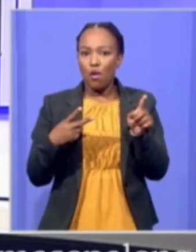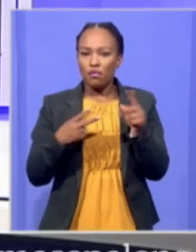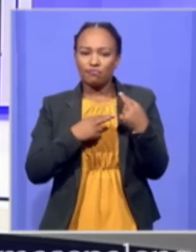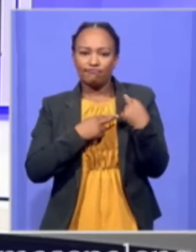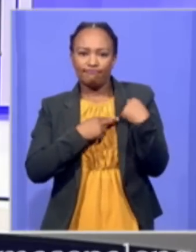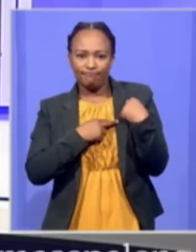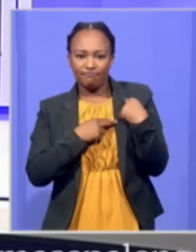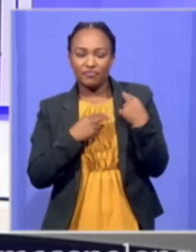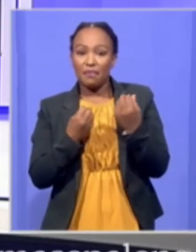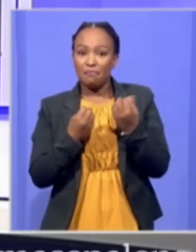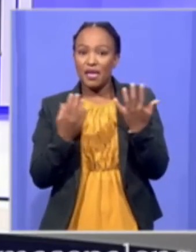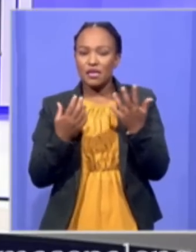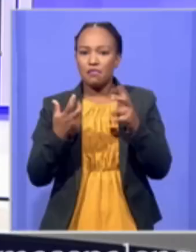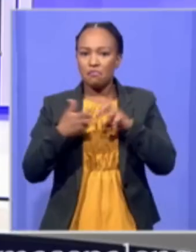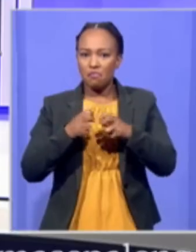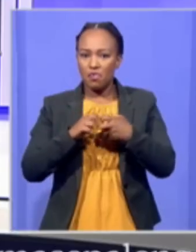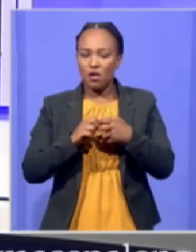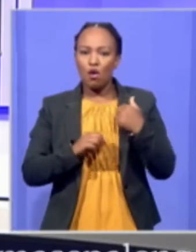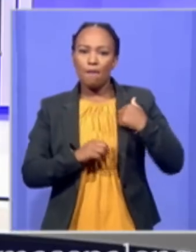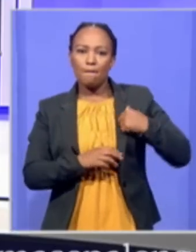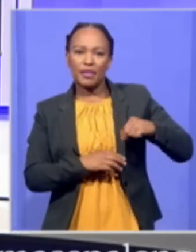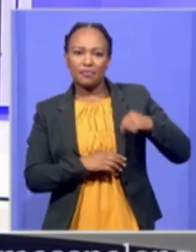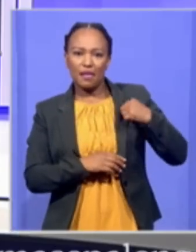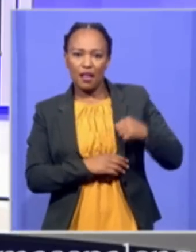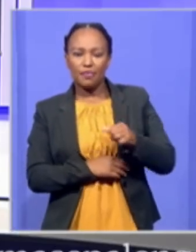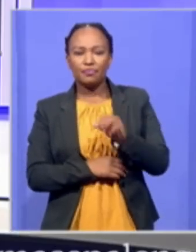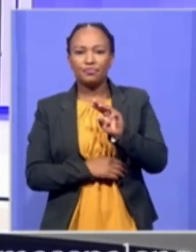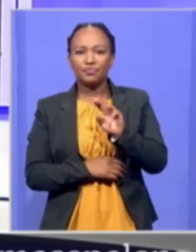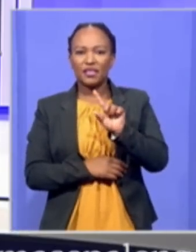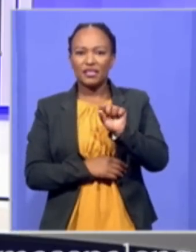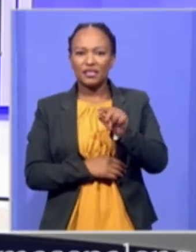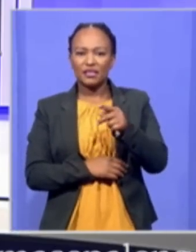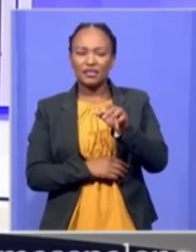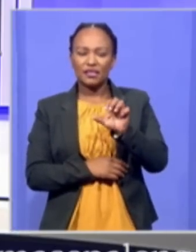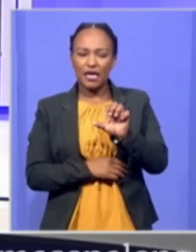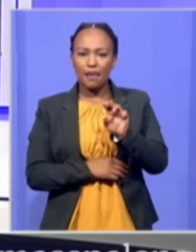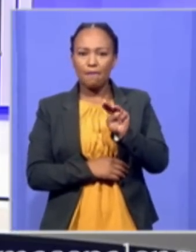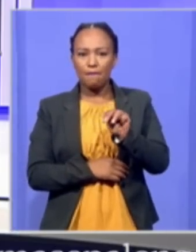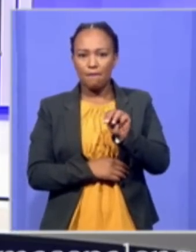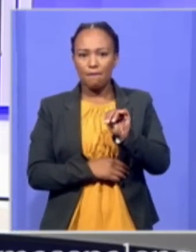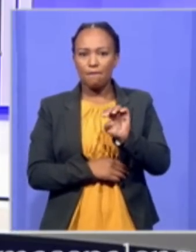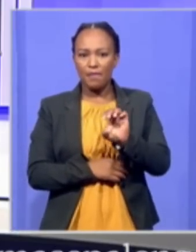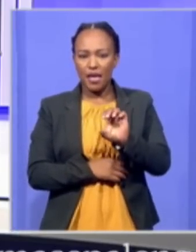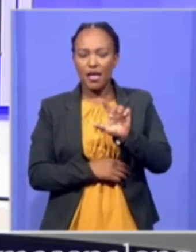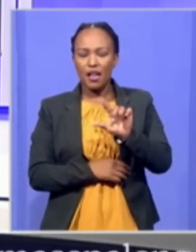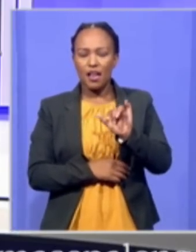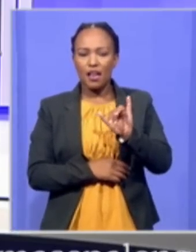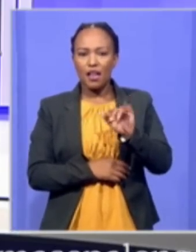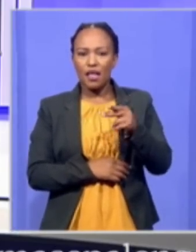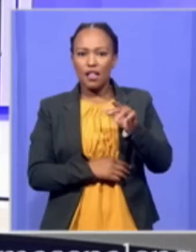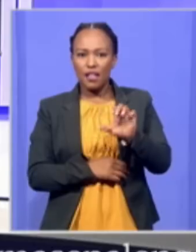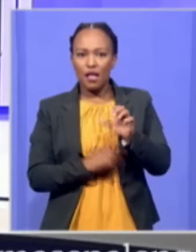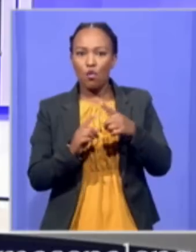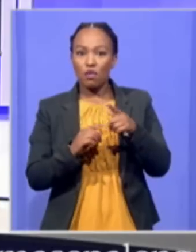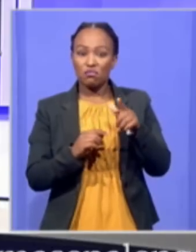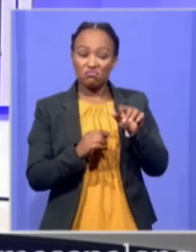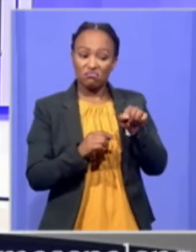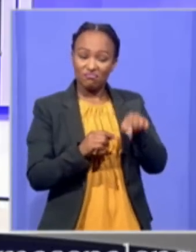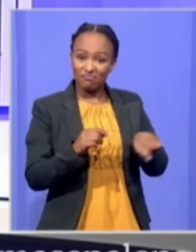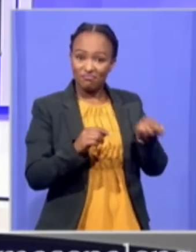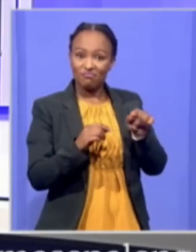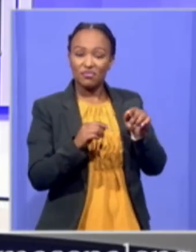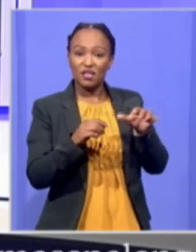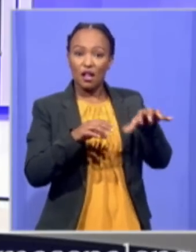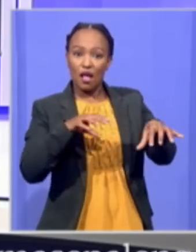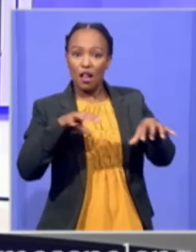seo se hlolago mathata ka masepaleng wa Thembelihle. Masepala o laolago toropo ya Stuydenburg le Hope Town o lebaganwe